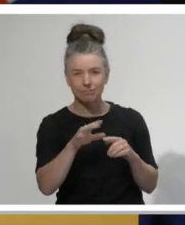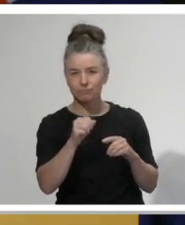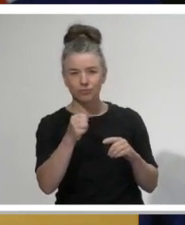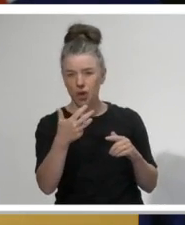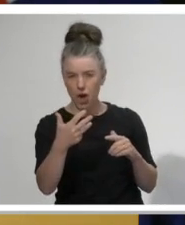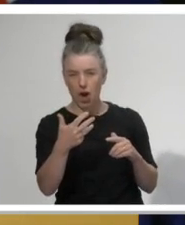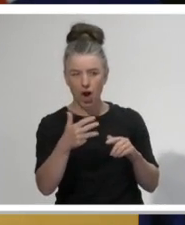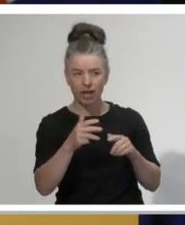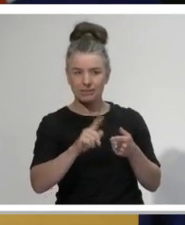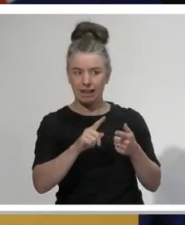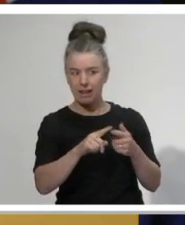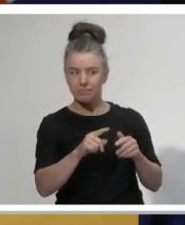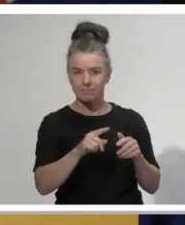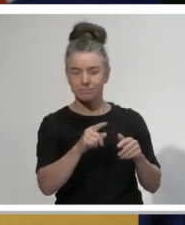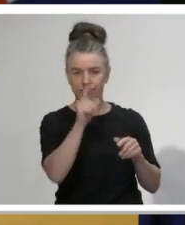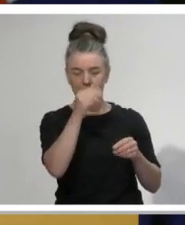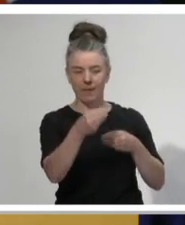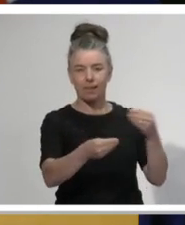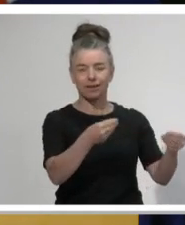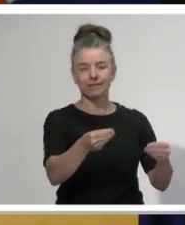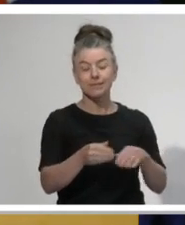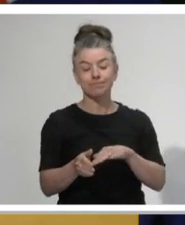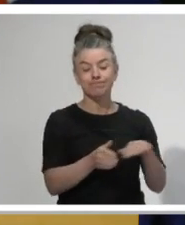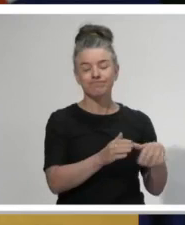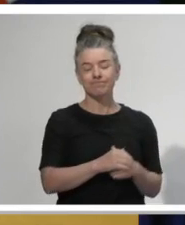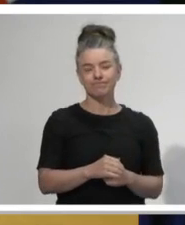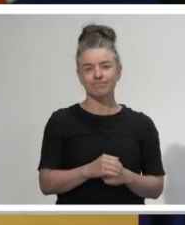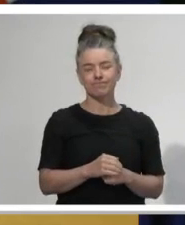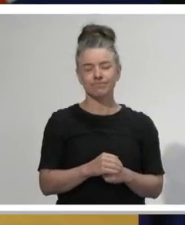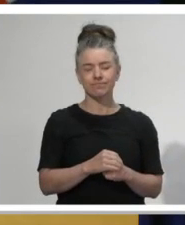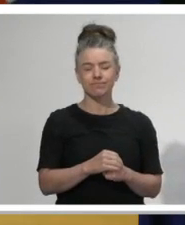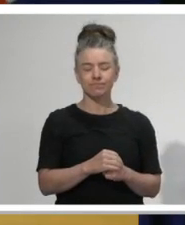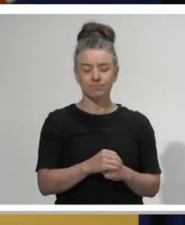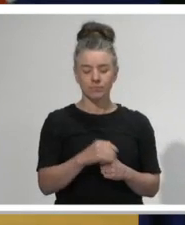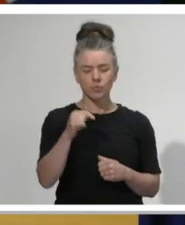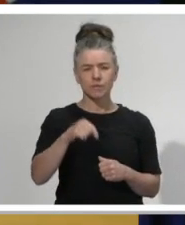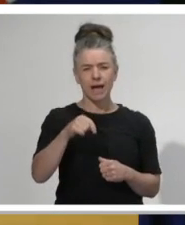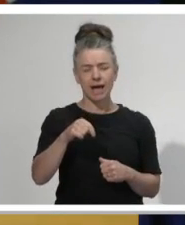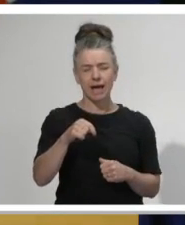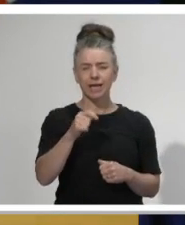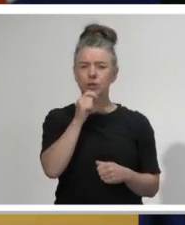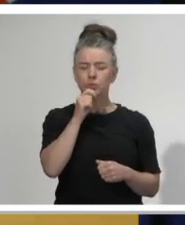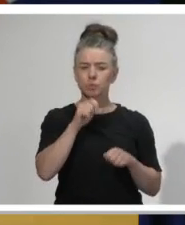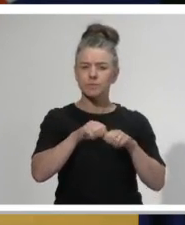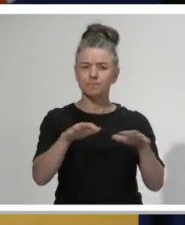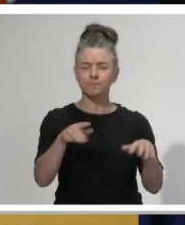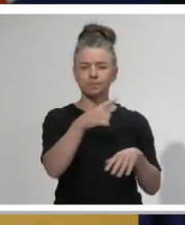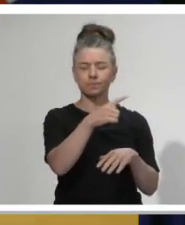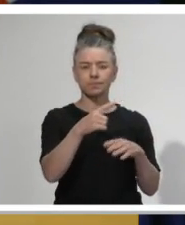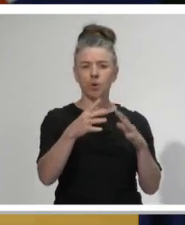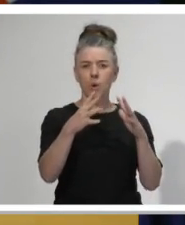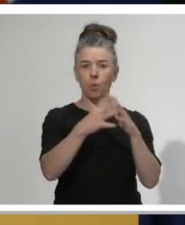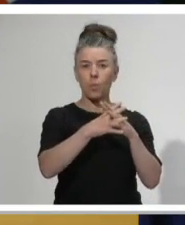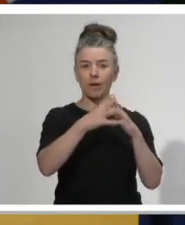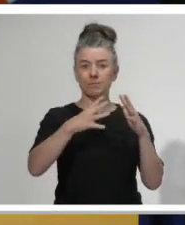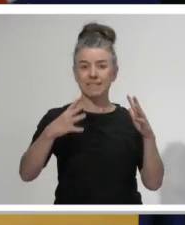want to talk about the press release which was issued by Waitemata earlier today. So Waitemata District Health Board this